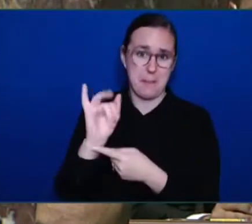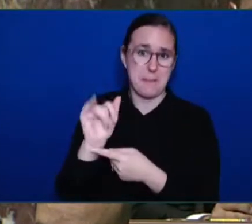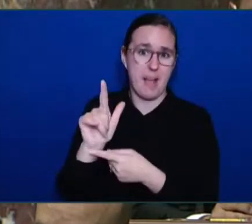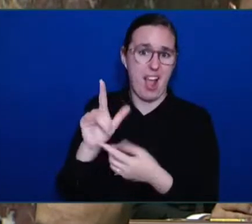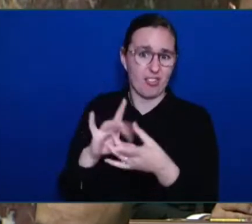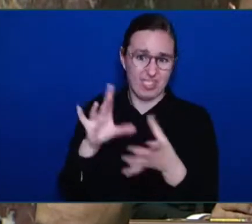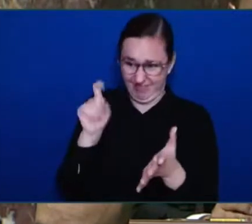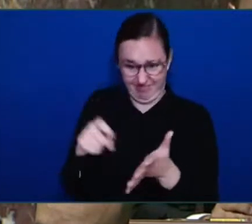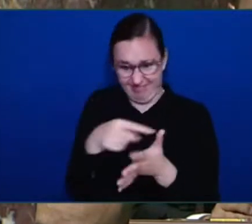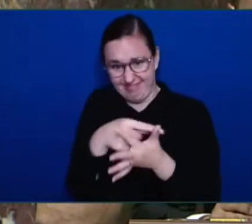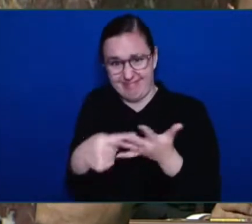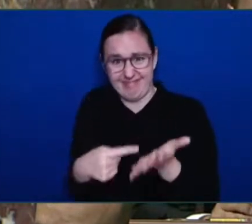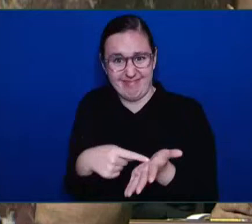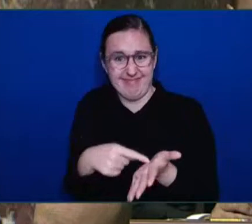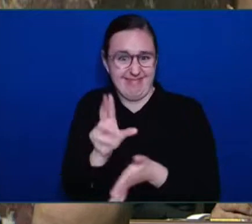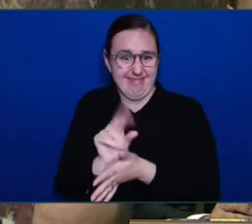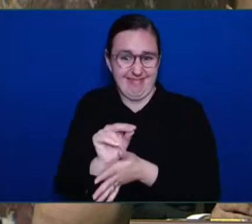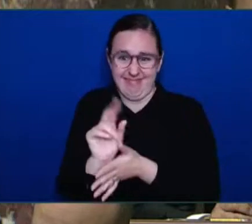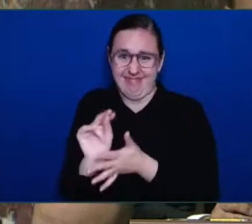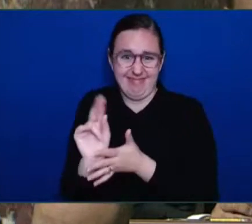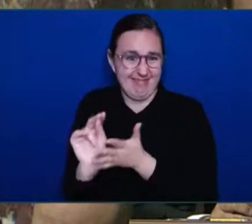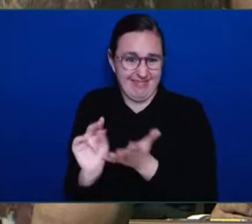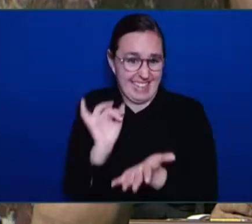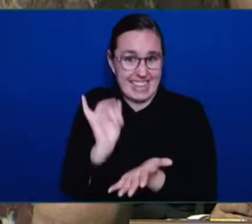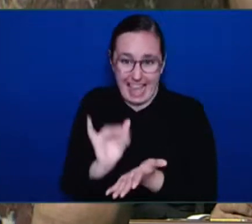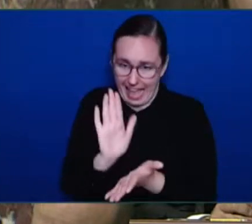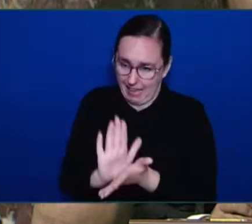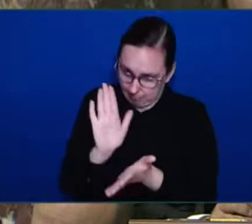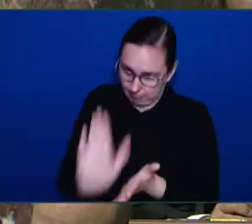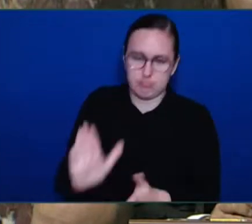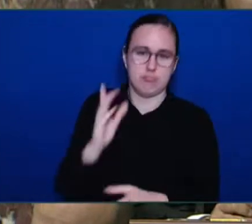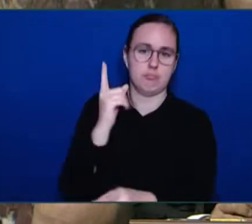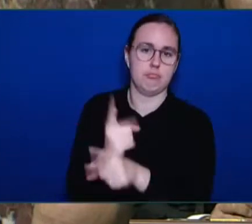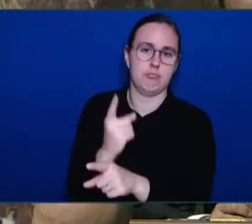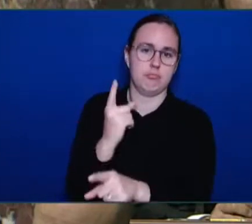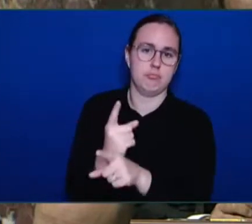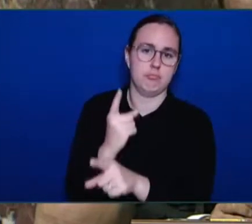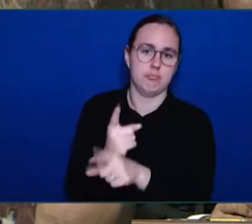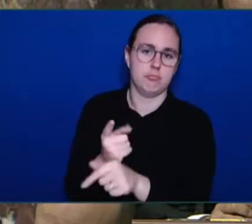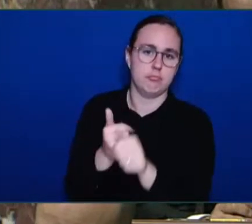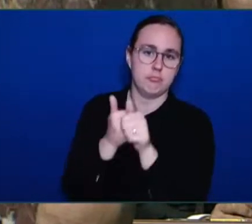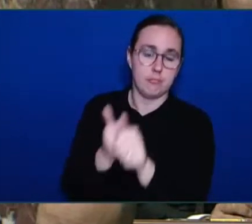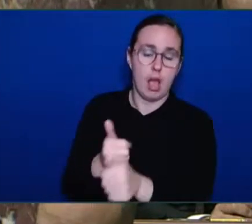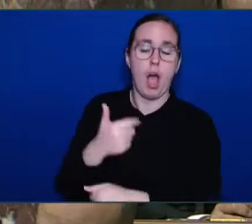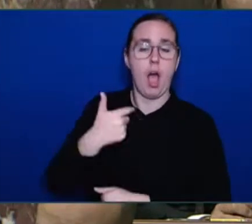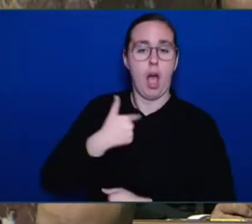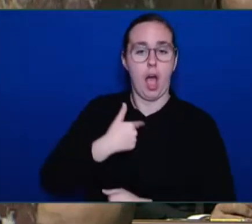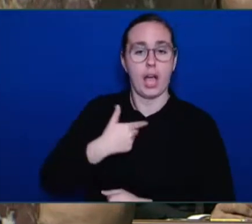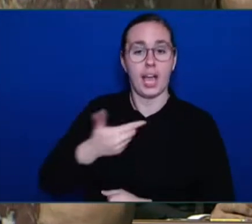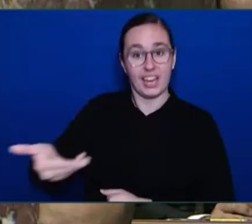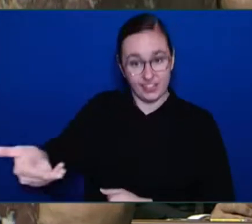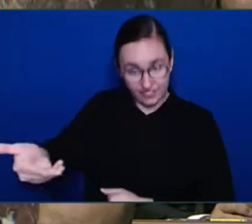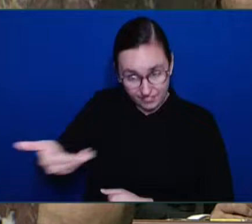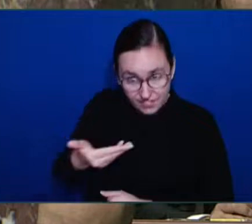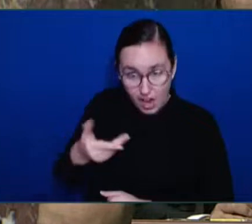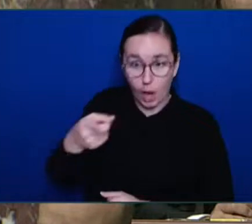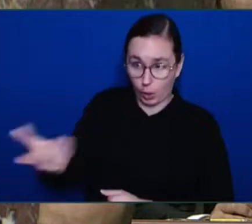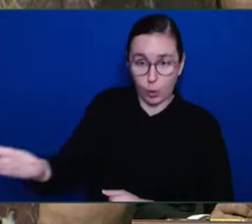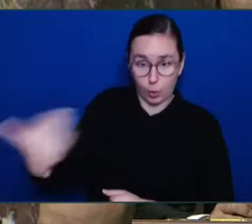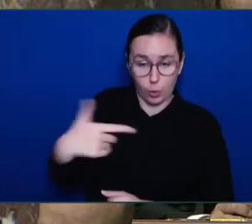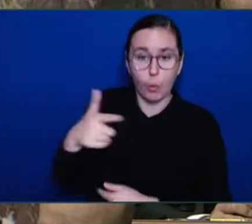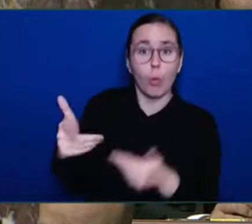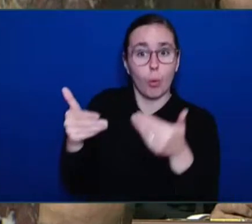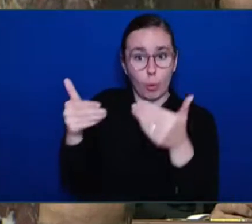Mr. Speaker, to meet my federal counterpart, the Honourable David Lametti, Minister of Justice, bring the report to